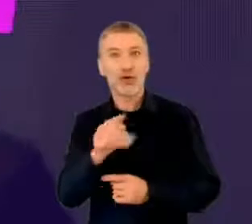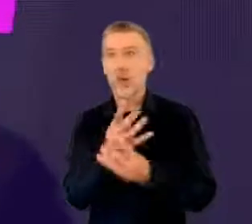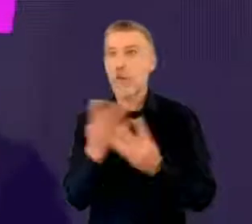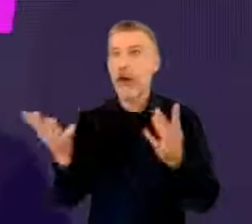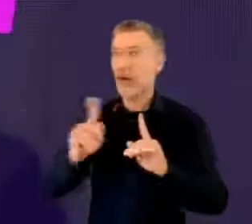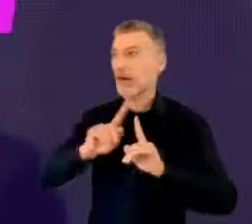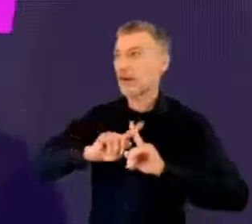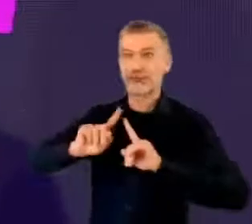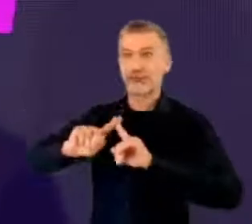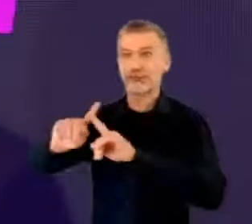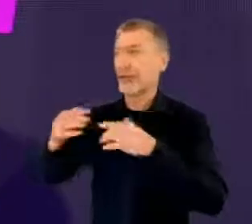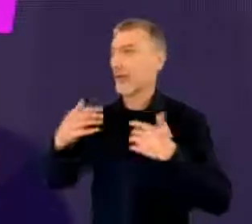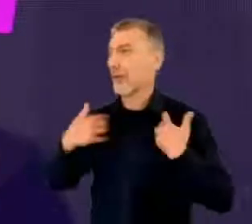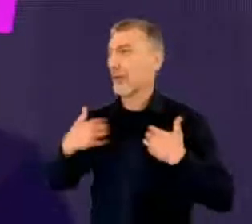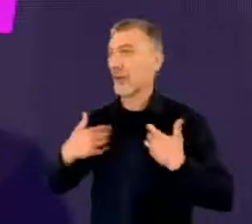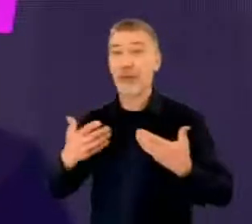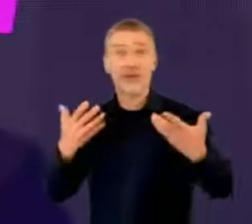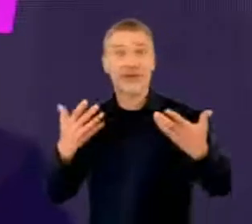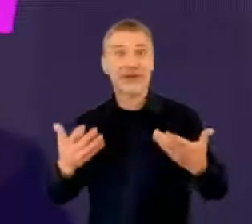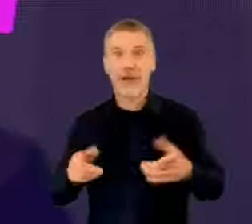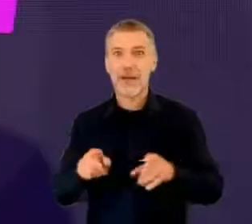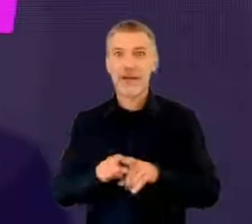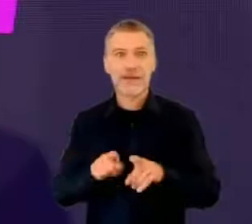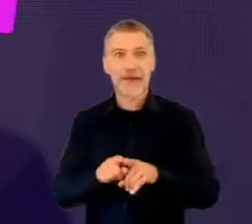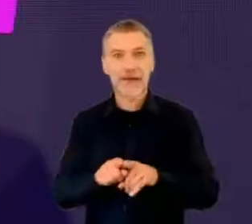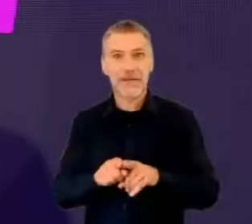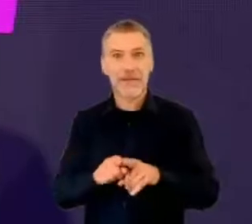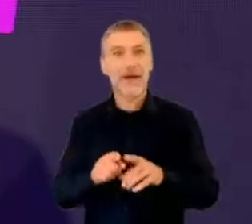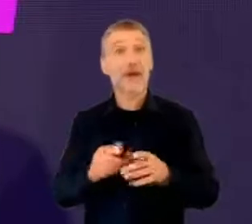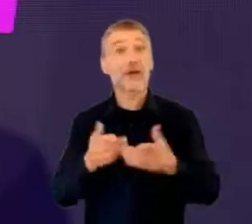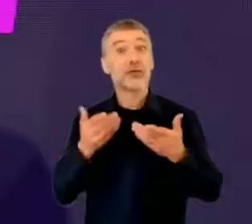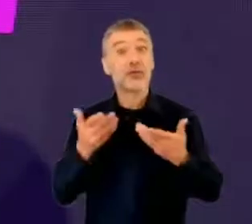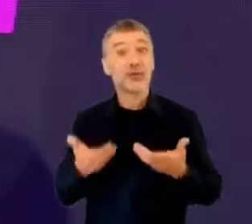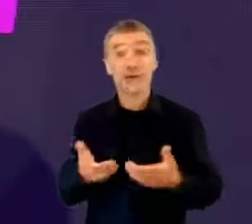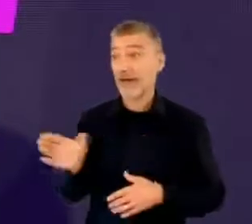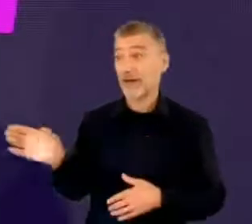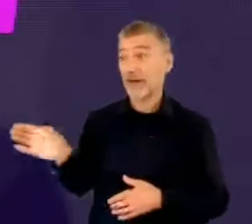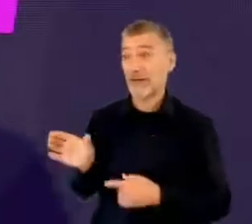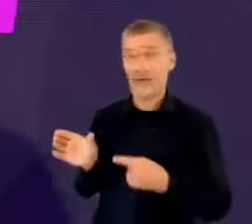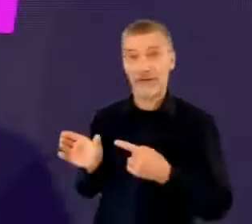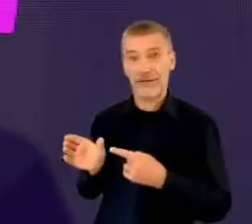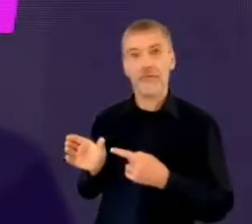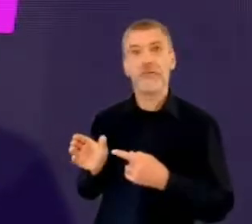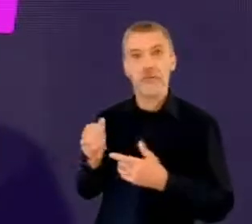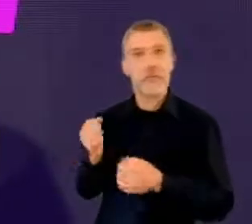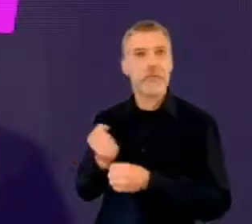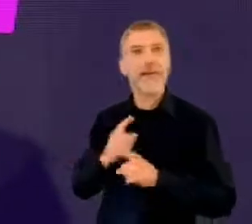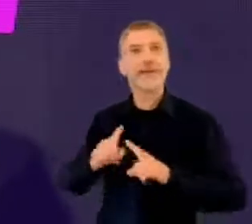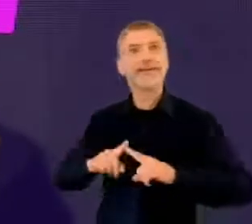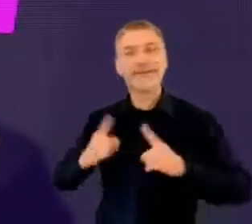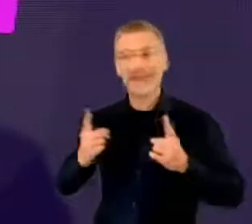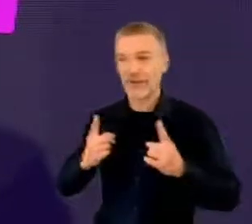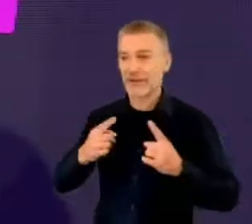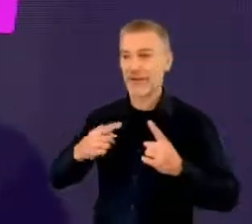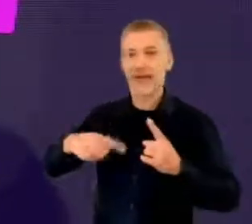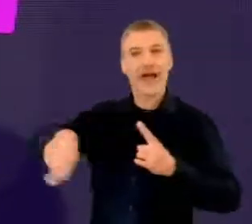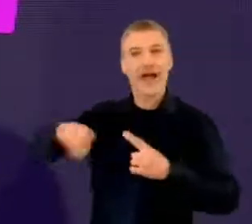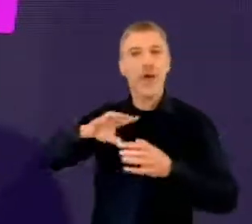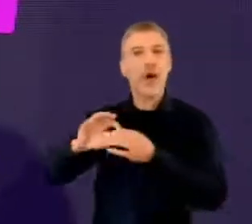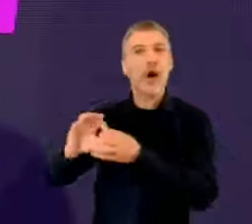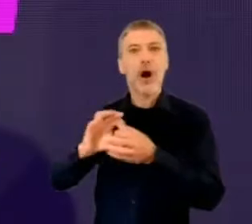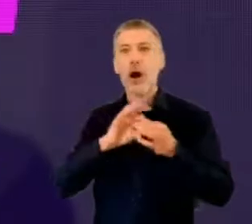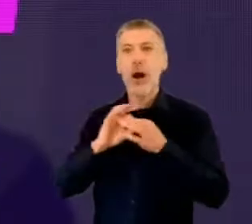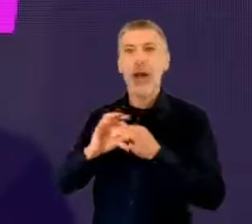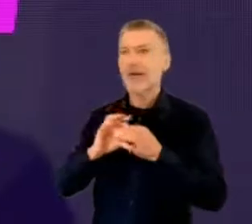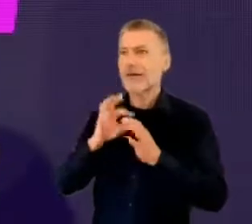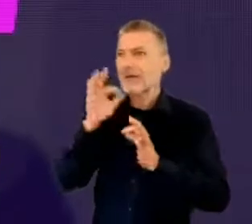no exception. Today's guests are all making a positive difference in our collective quest to tackle climate change.